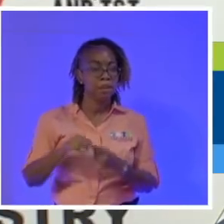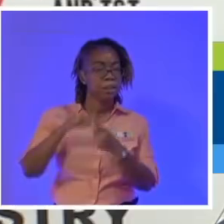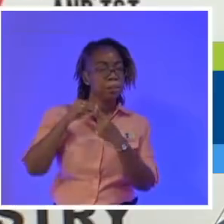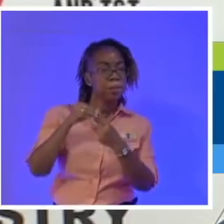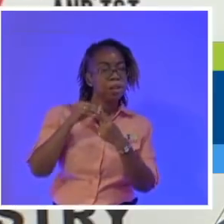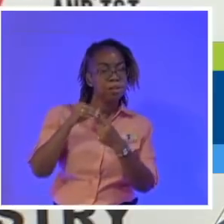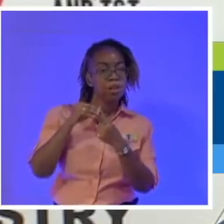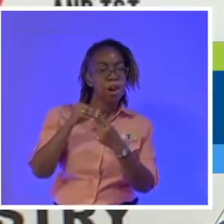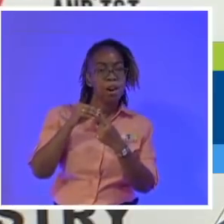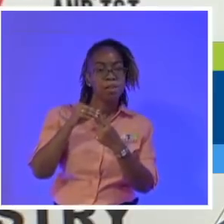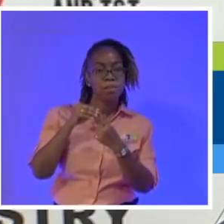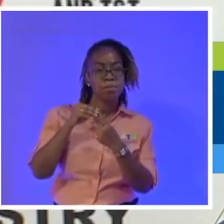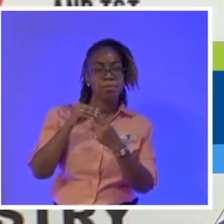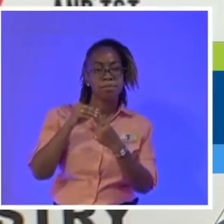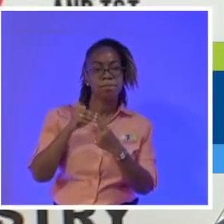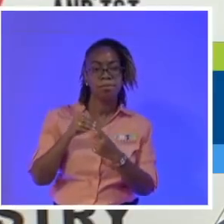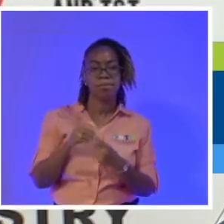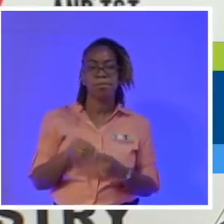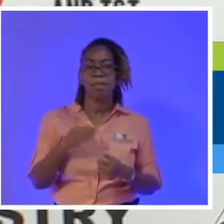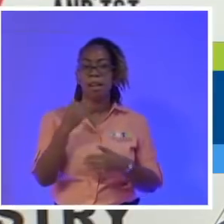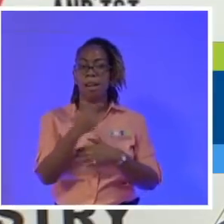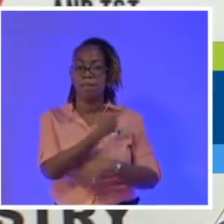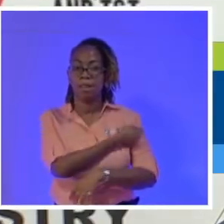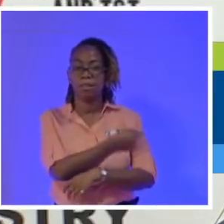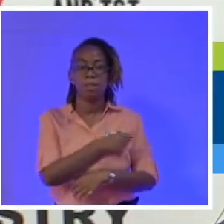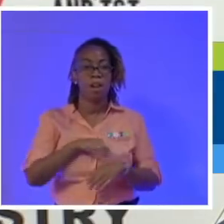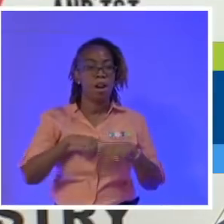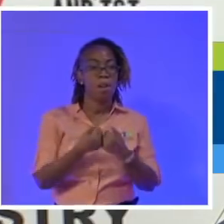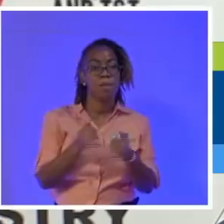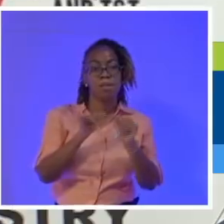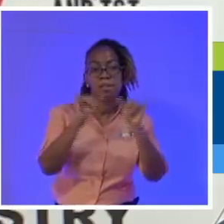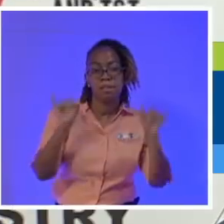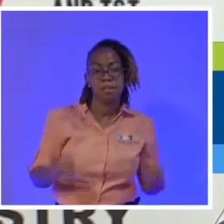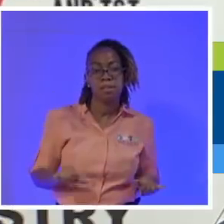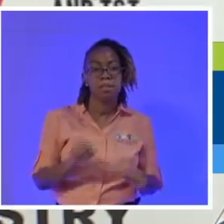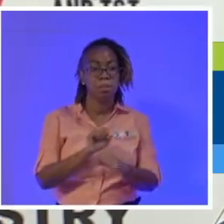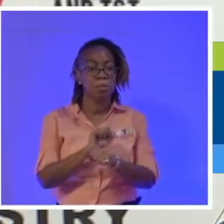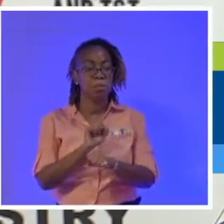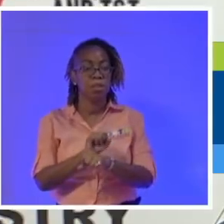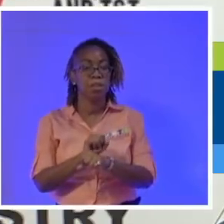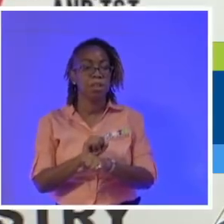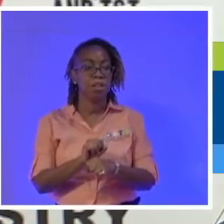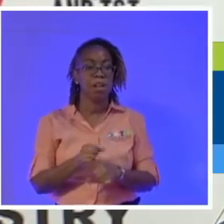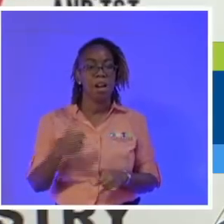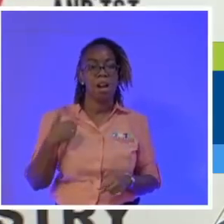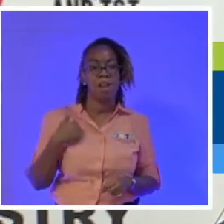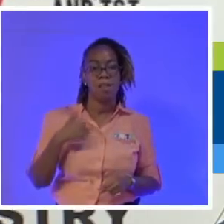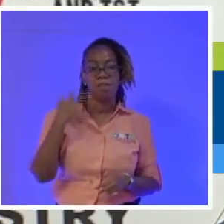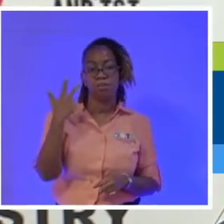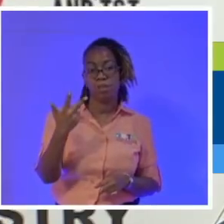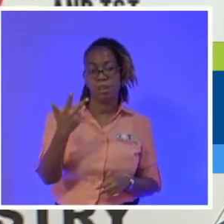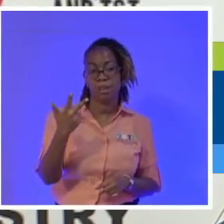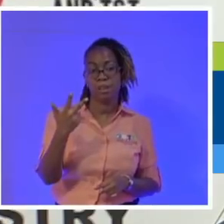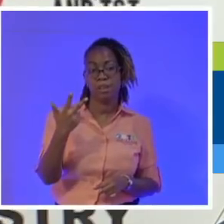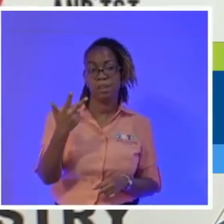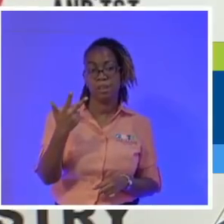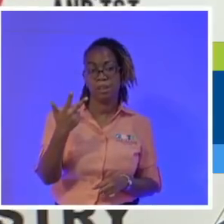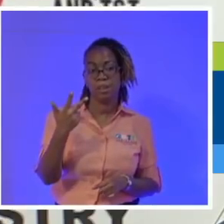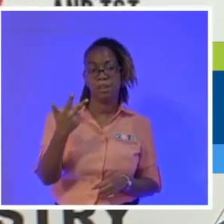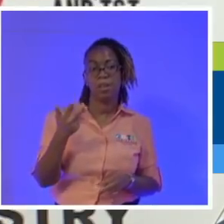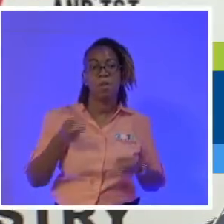AESI. How do these systems work? There are three pathways that we track